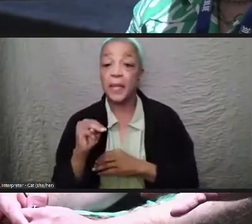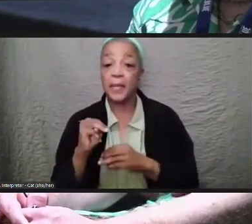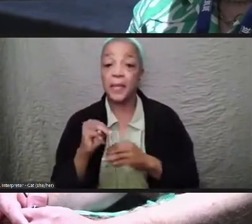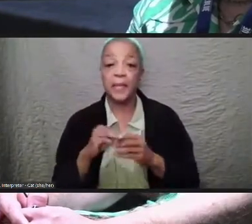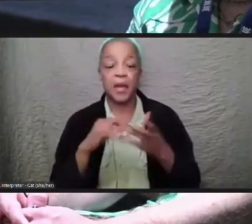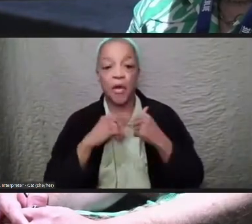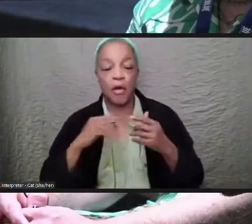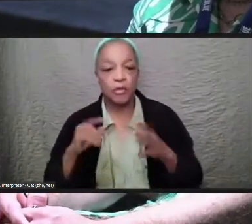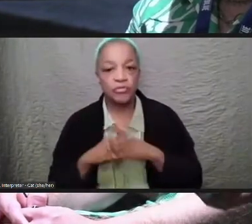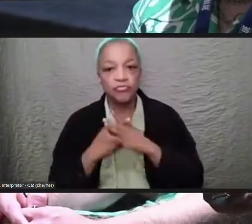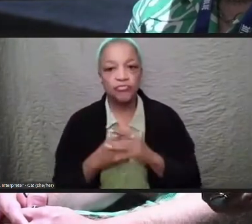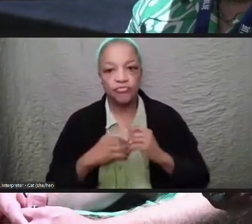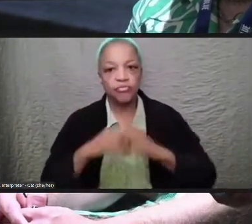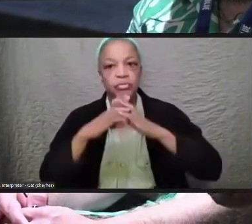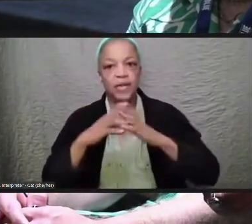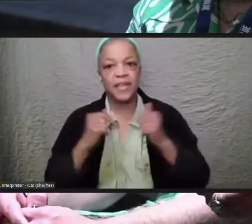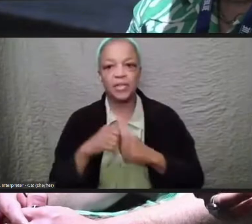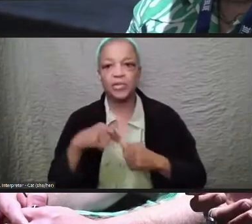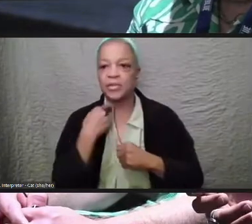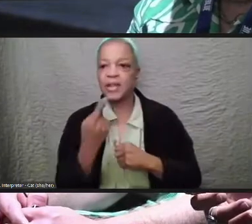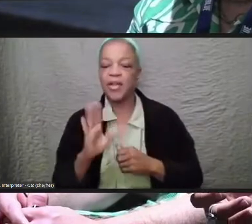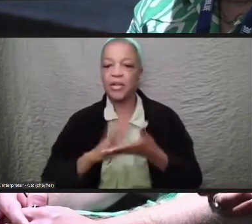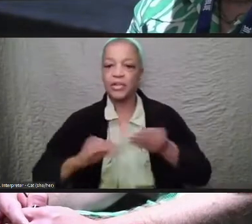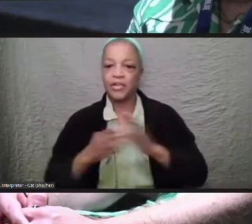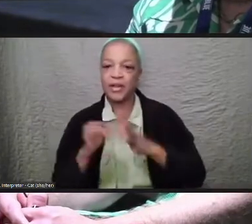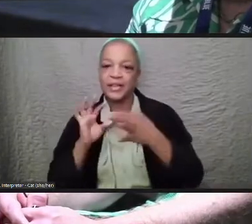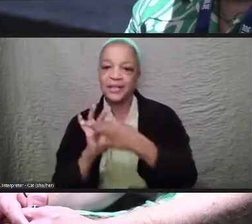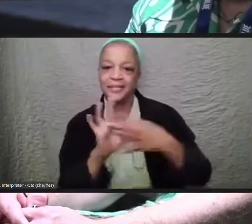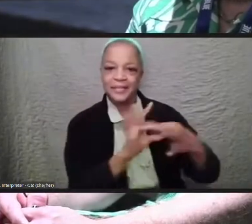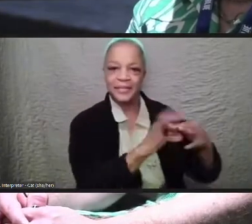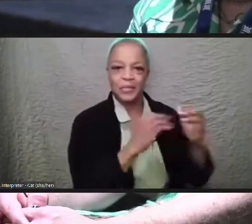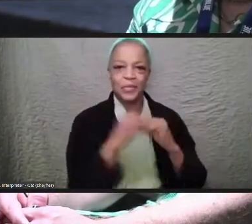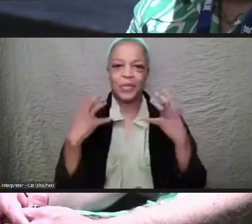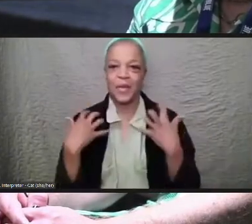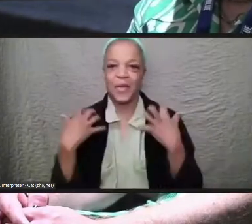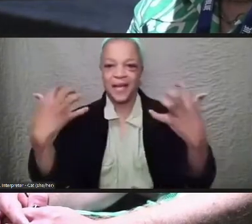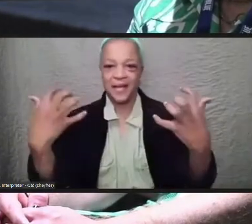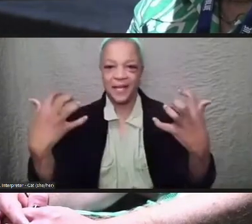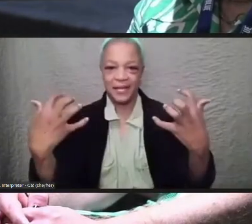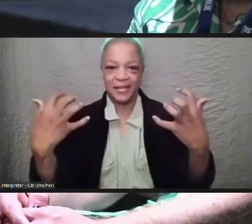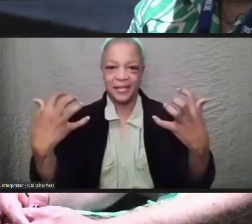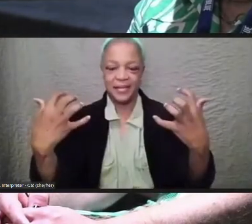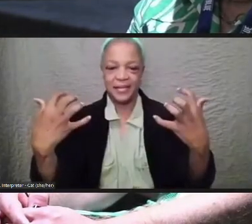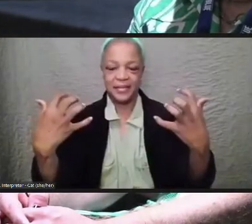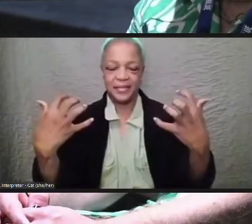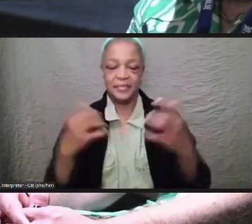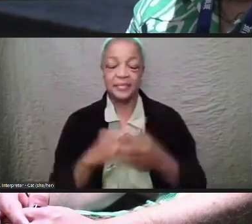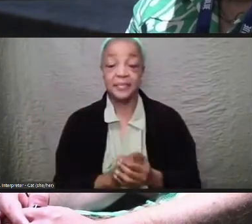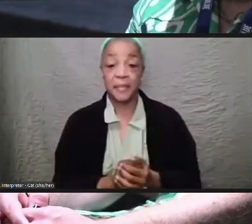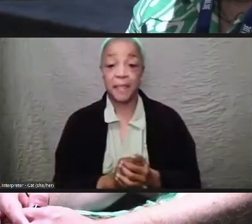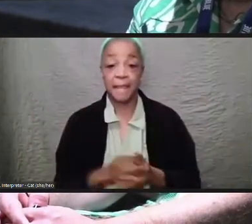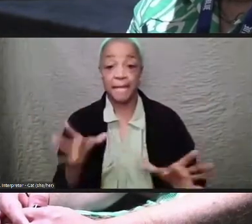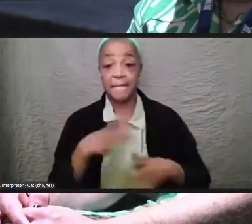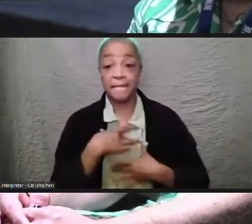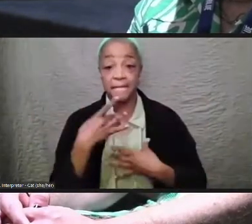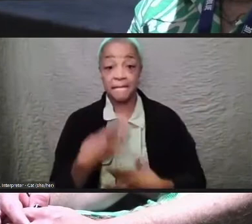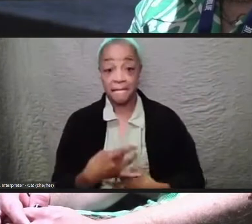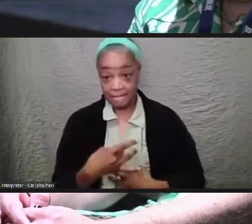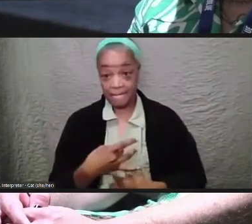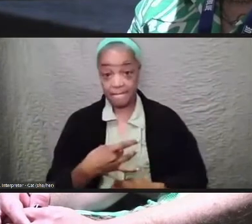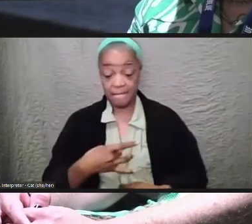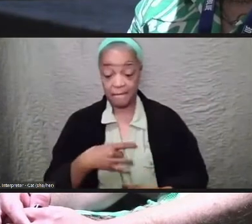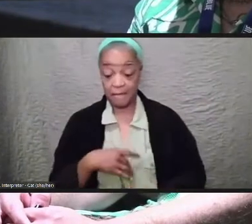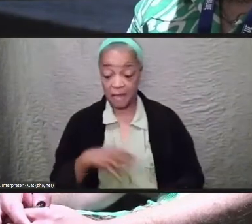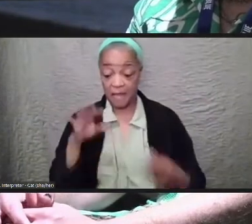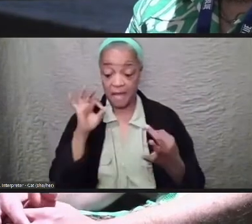to tell their stories and connect with audiences. And what was interesting about it was that the feedback